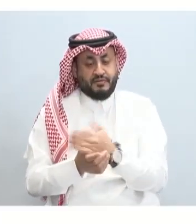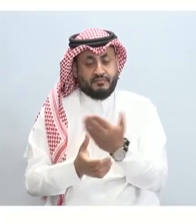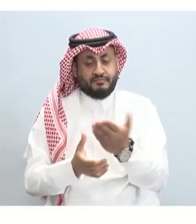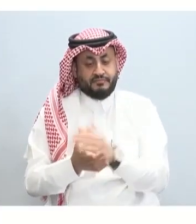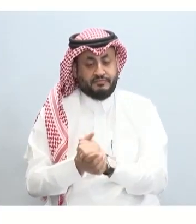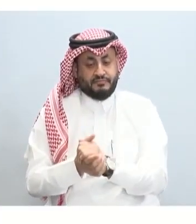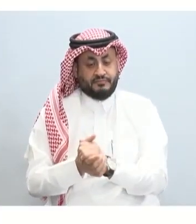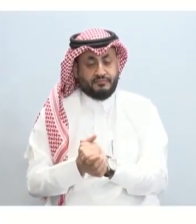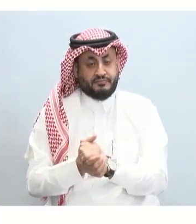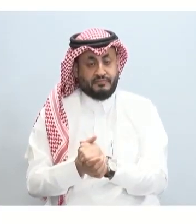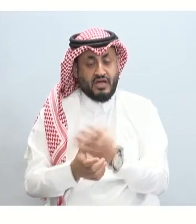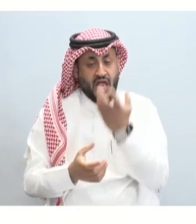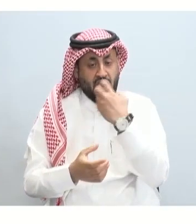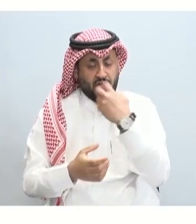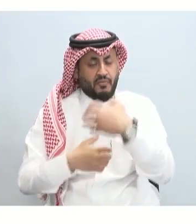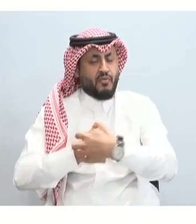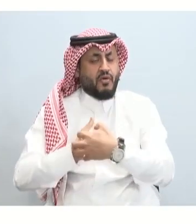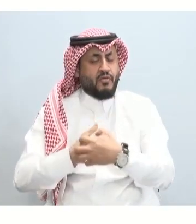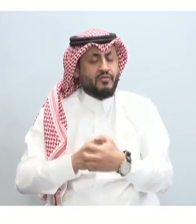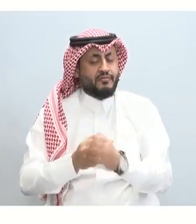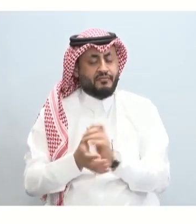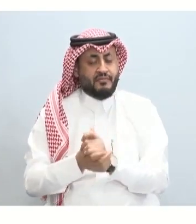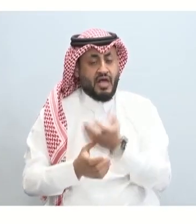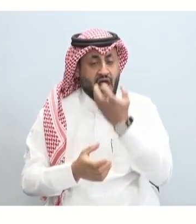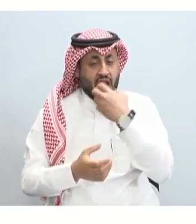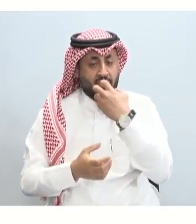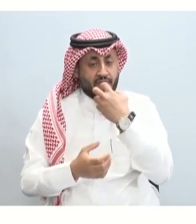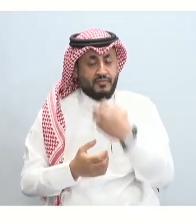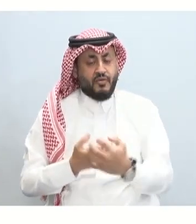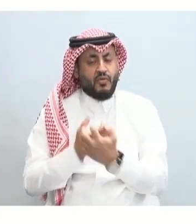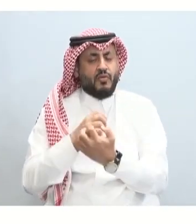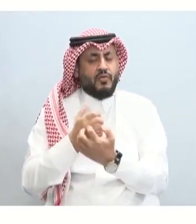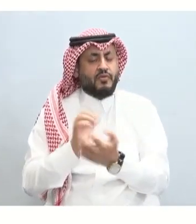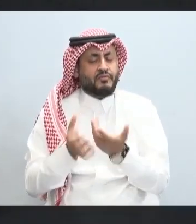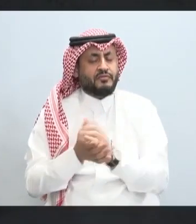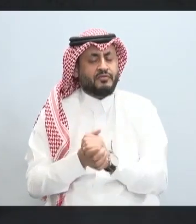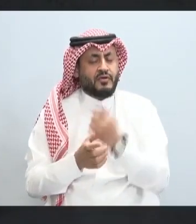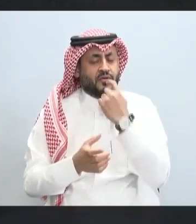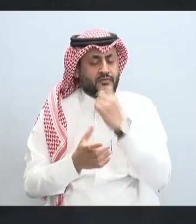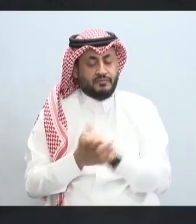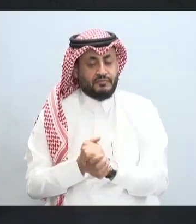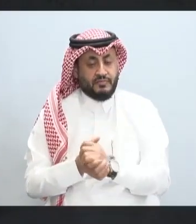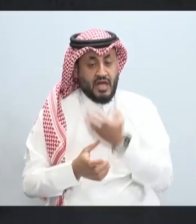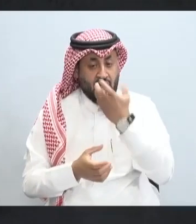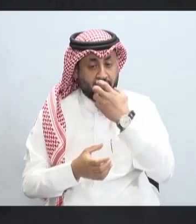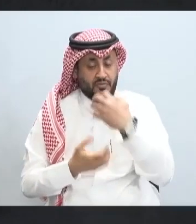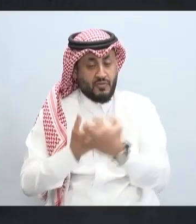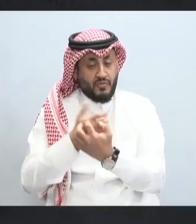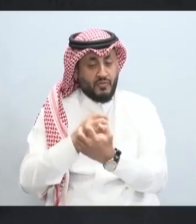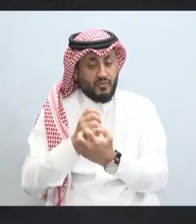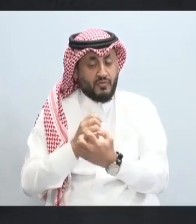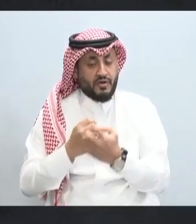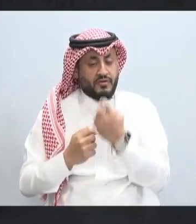is, apple or orange juice? So the passenger says or asked for a juice. So here we